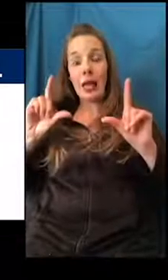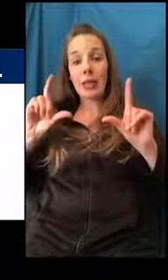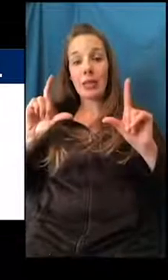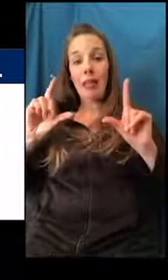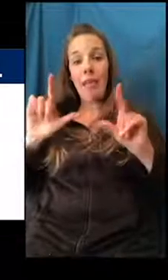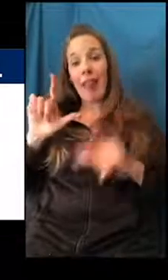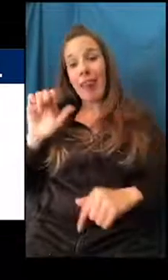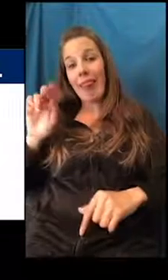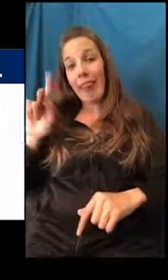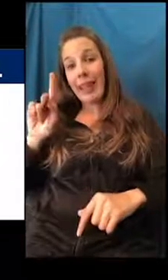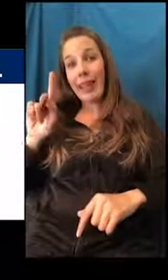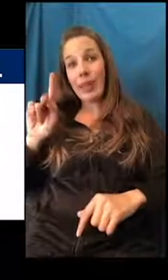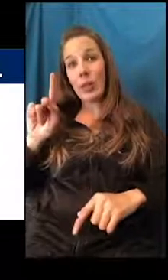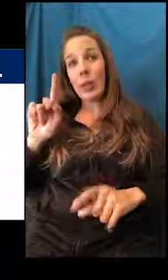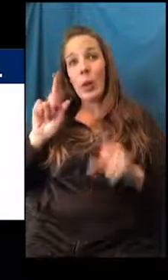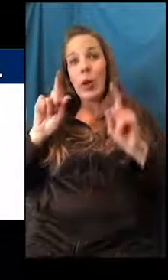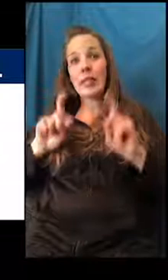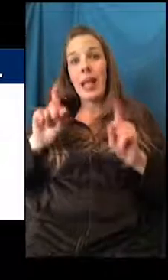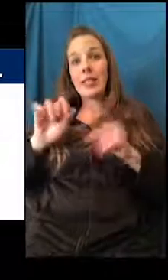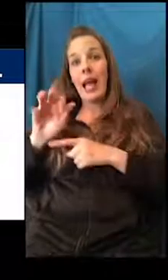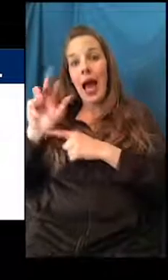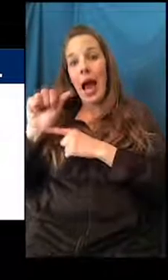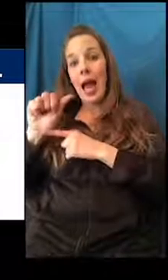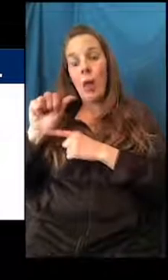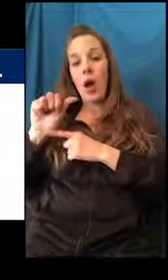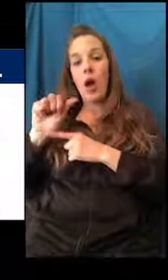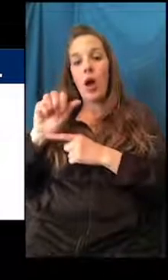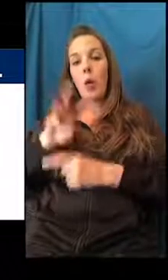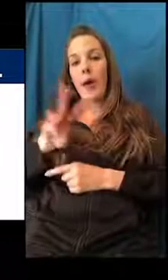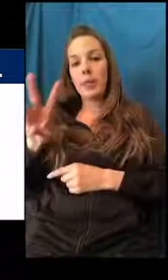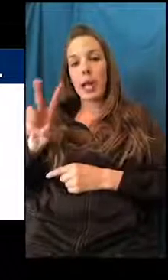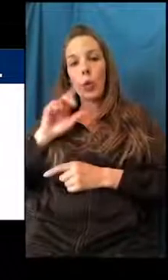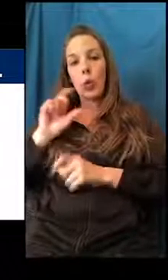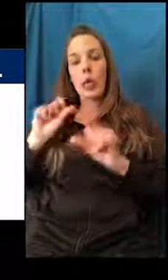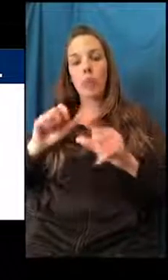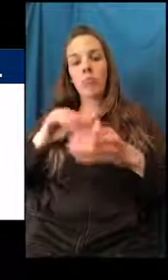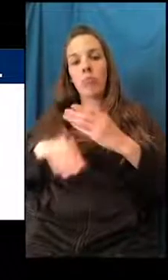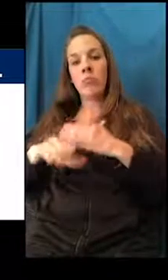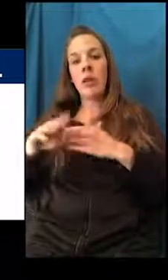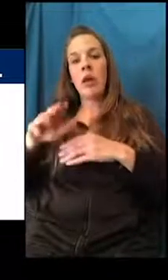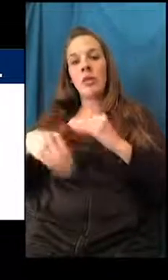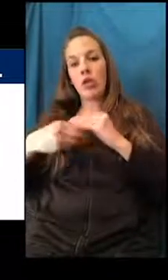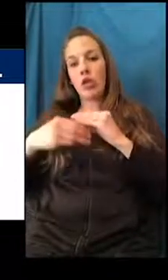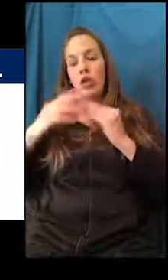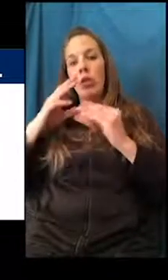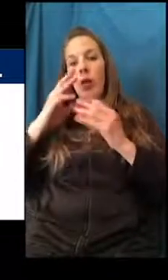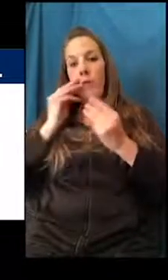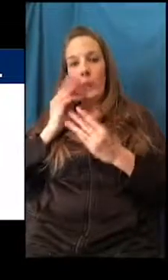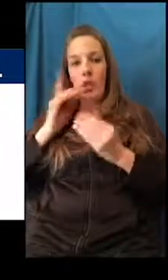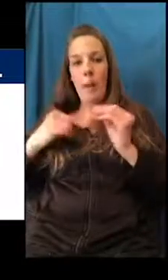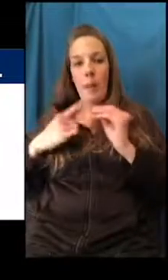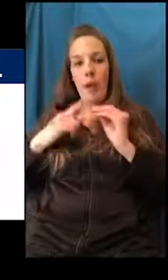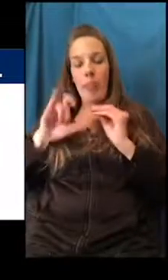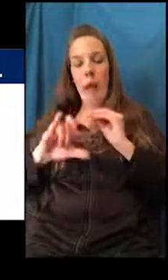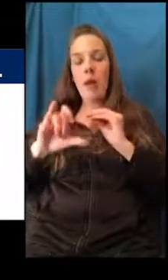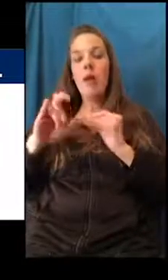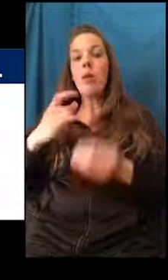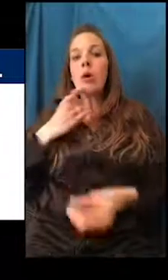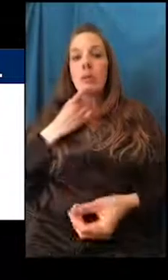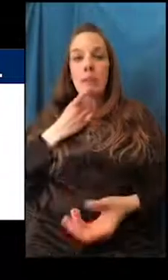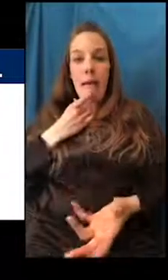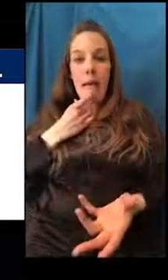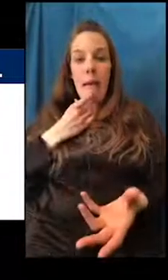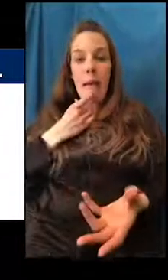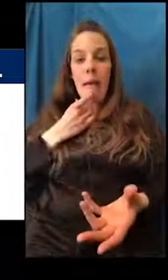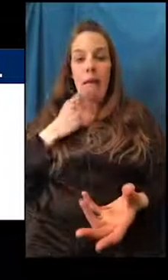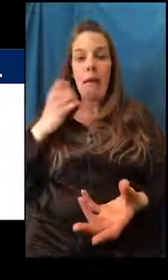Test Iowa website where you can go and get additional information about Test Iowa. I do want to say that if you follow